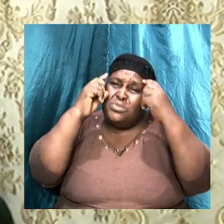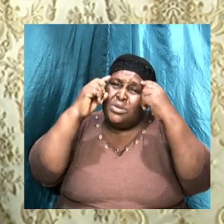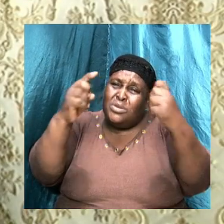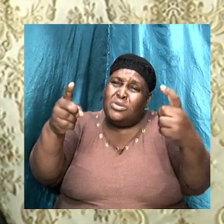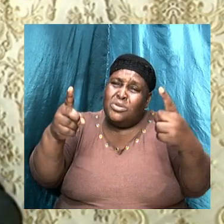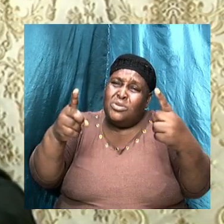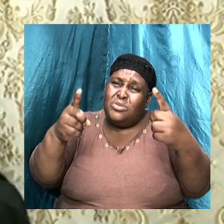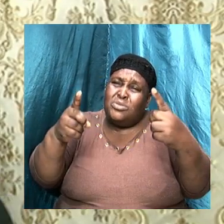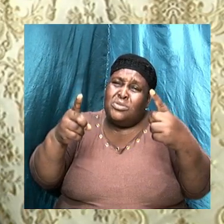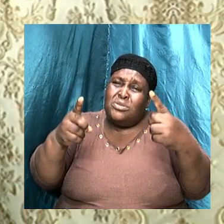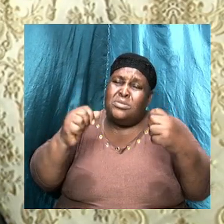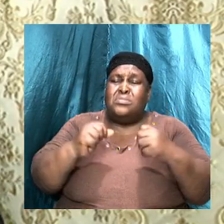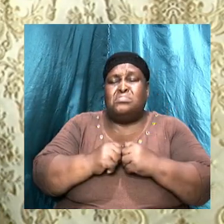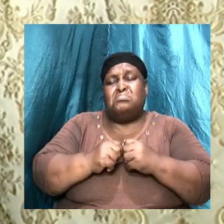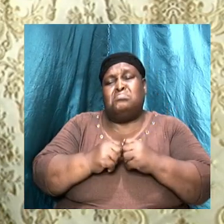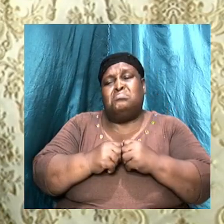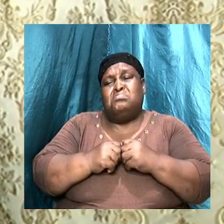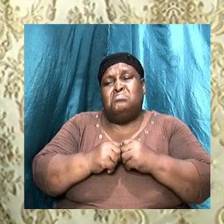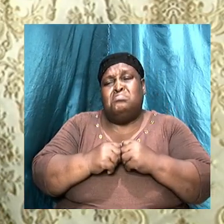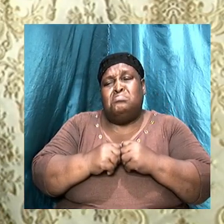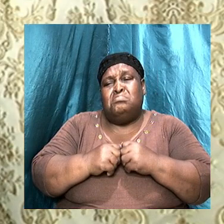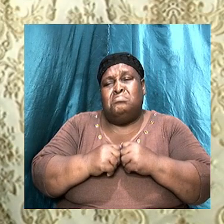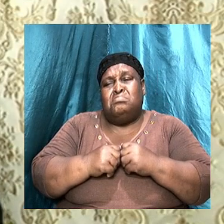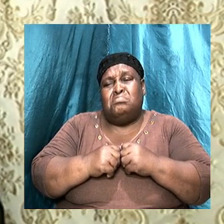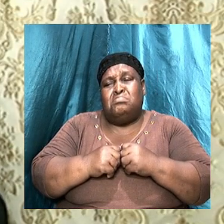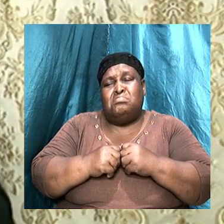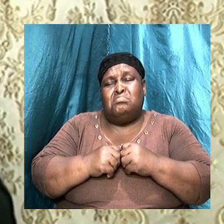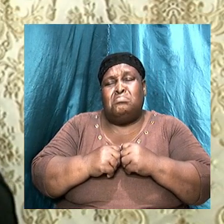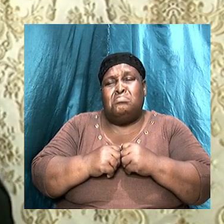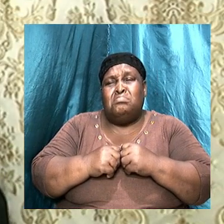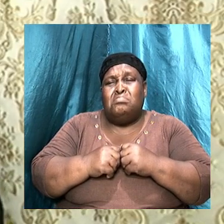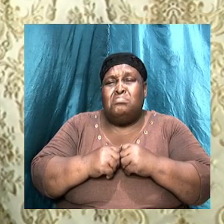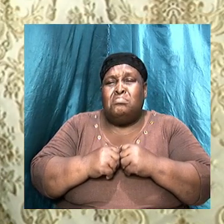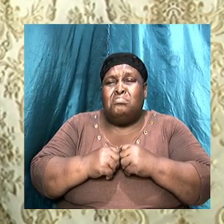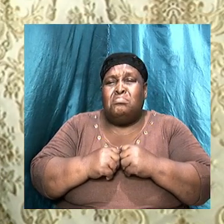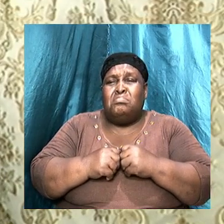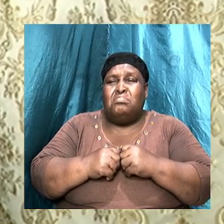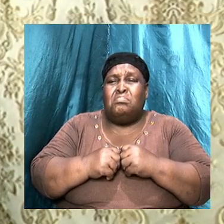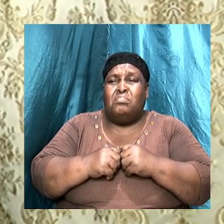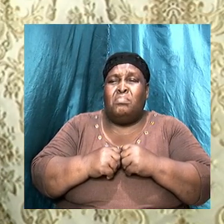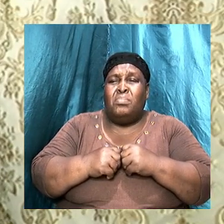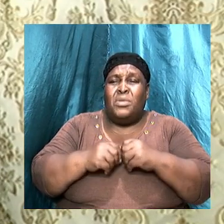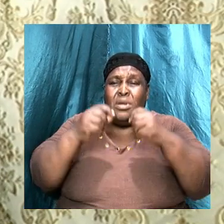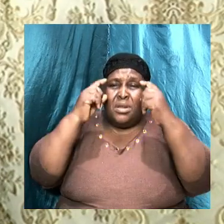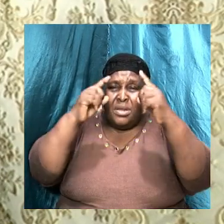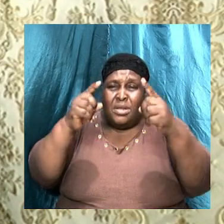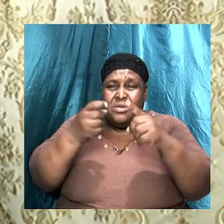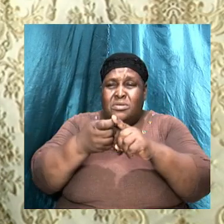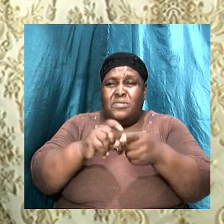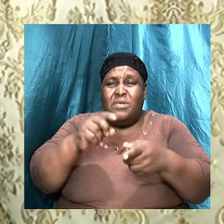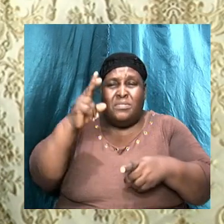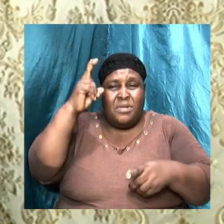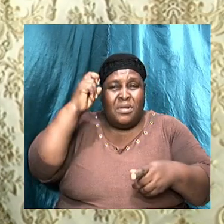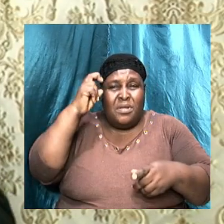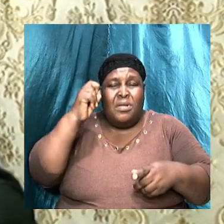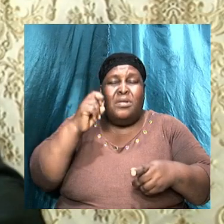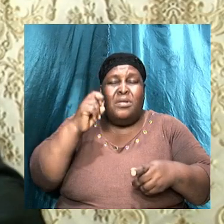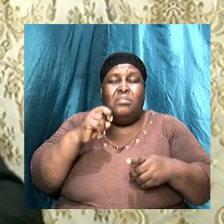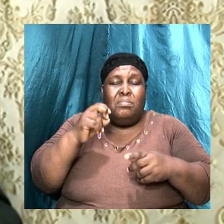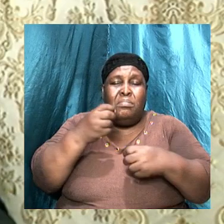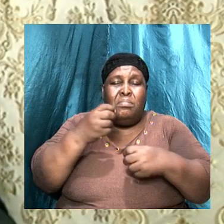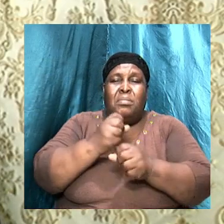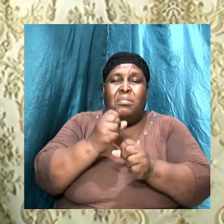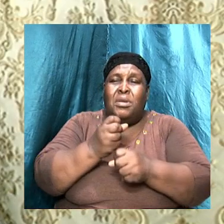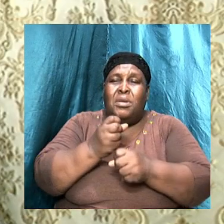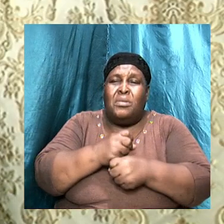from the devil, the doctrines from the devil is trying to do. They are trying to get us to move from off where we stand and to